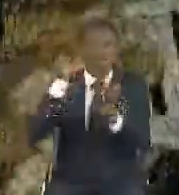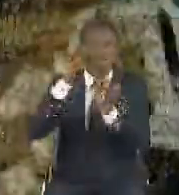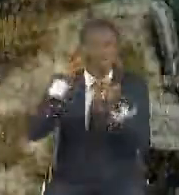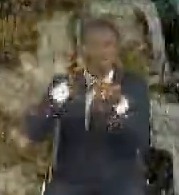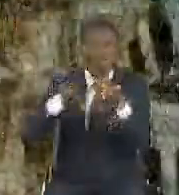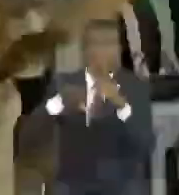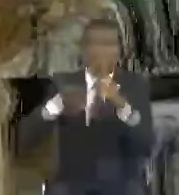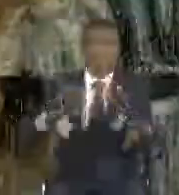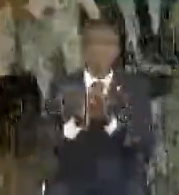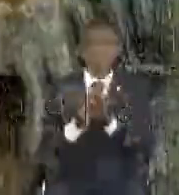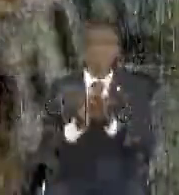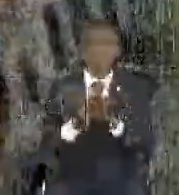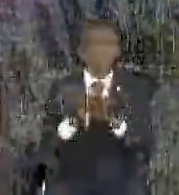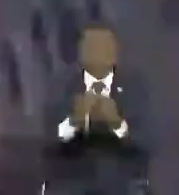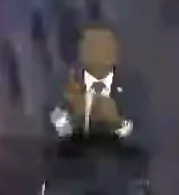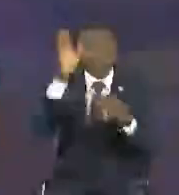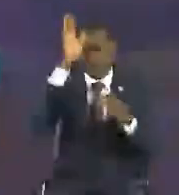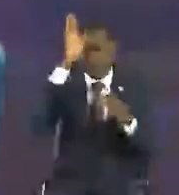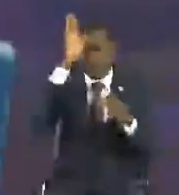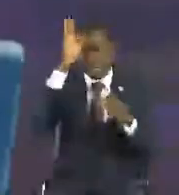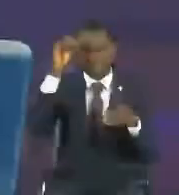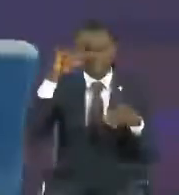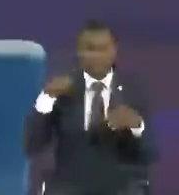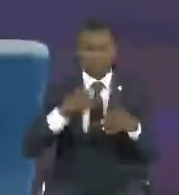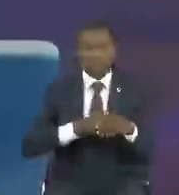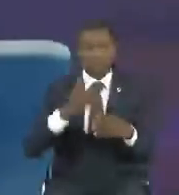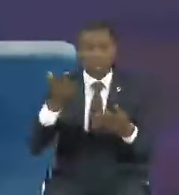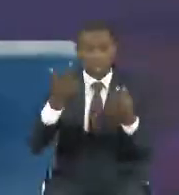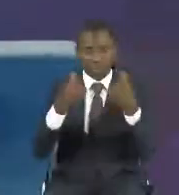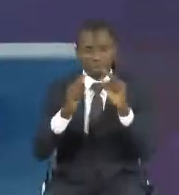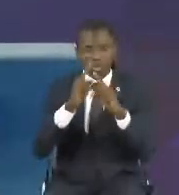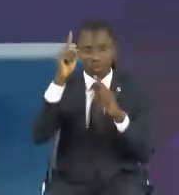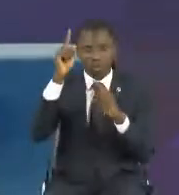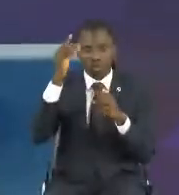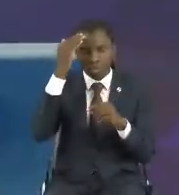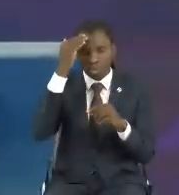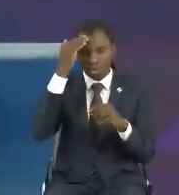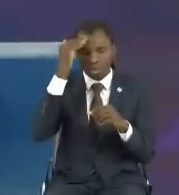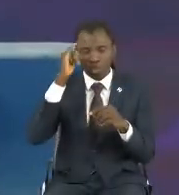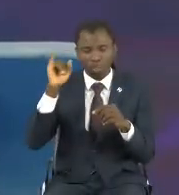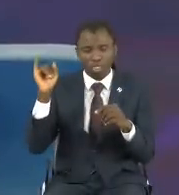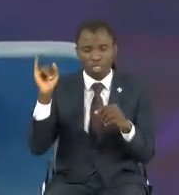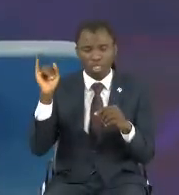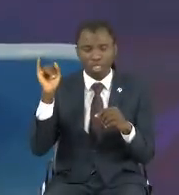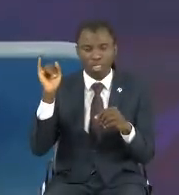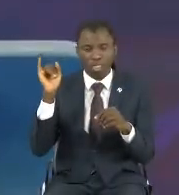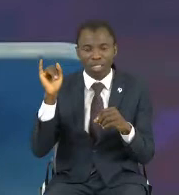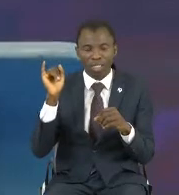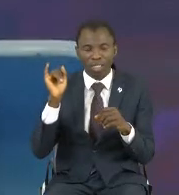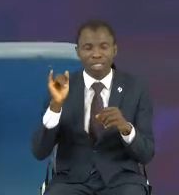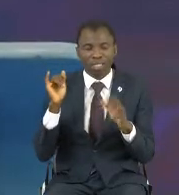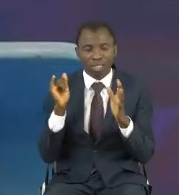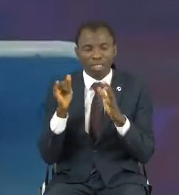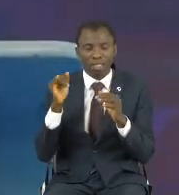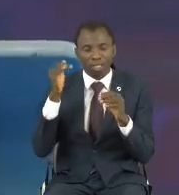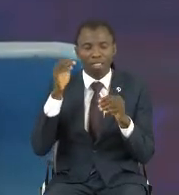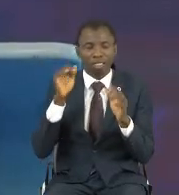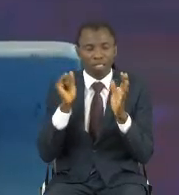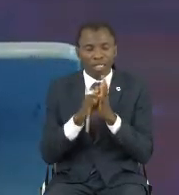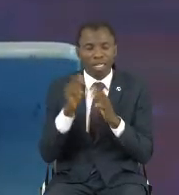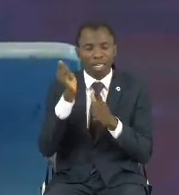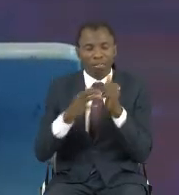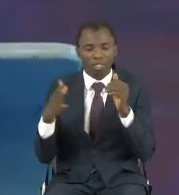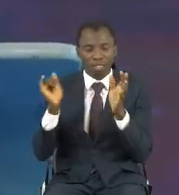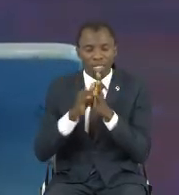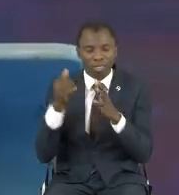Father, we come to you knowing everything we have lost.